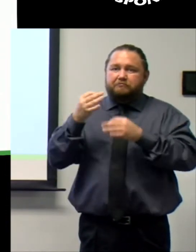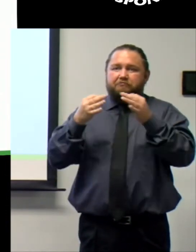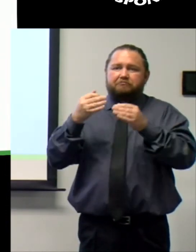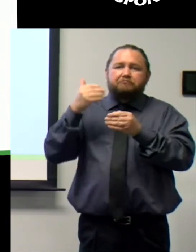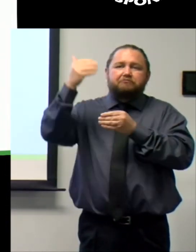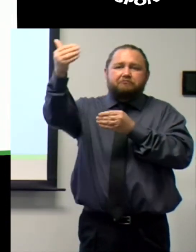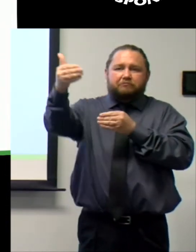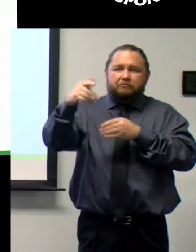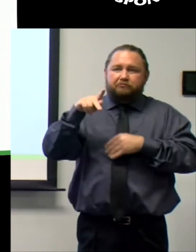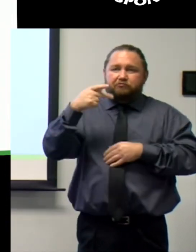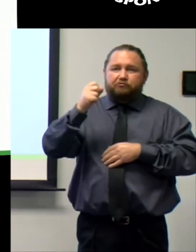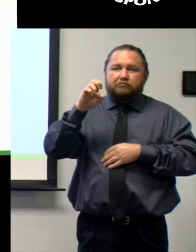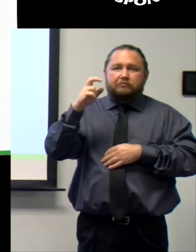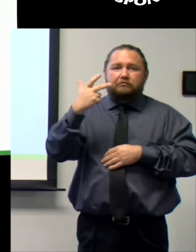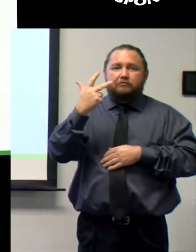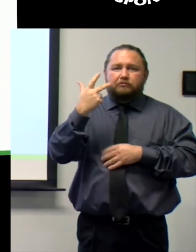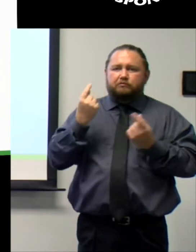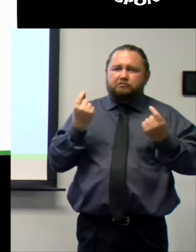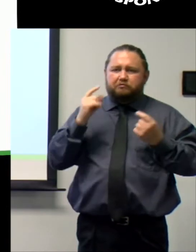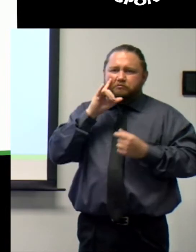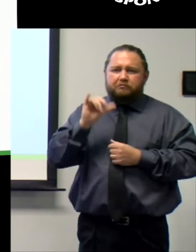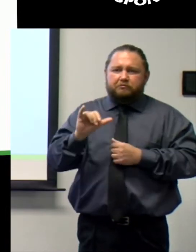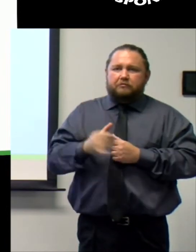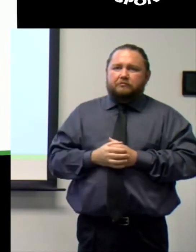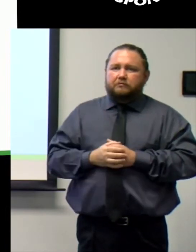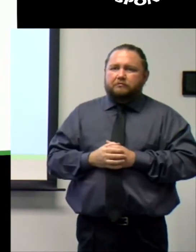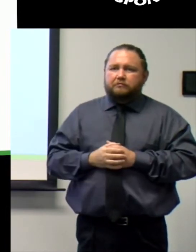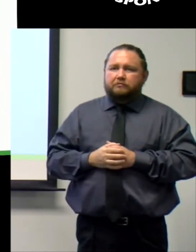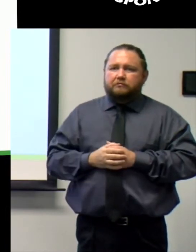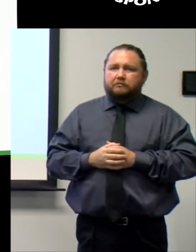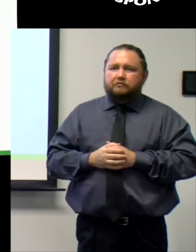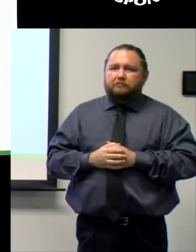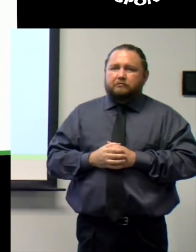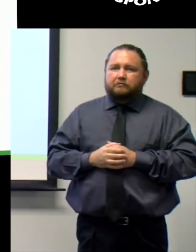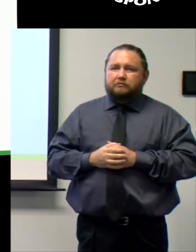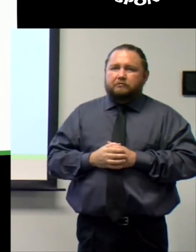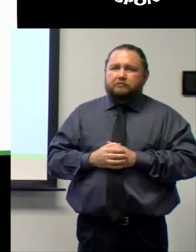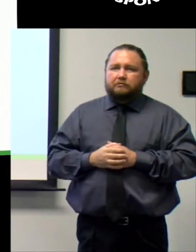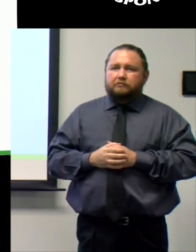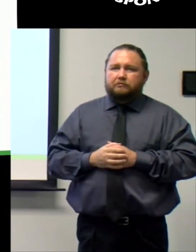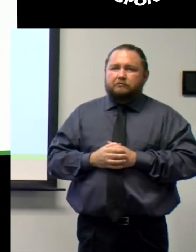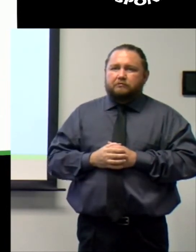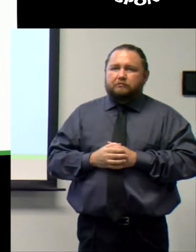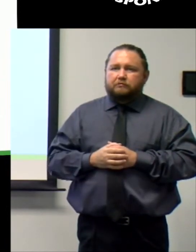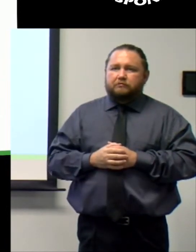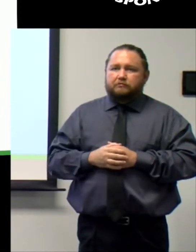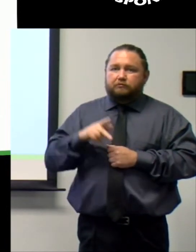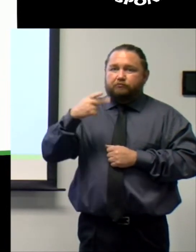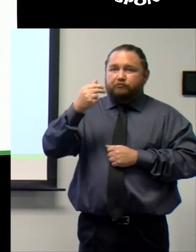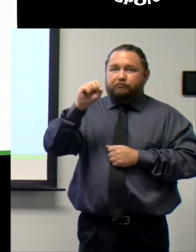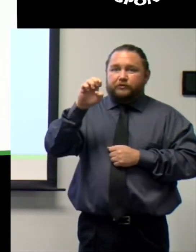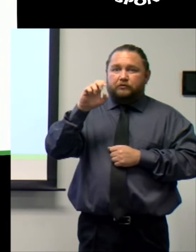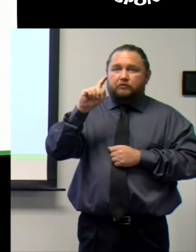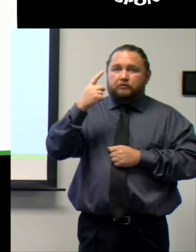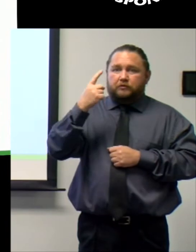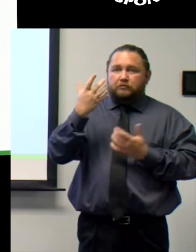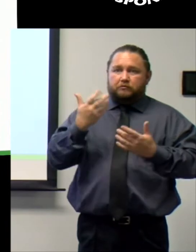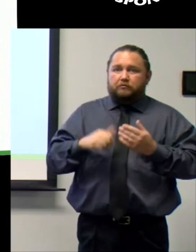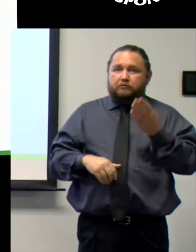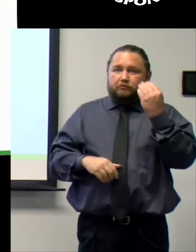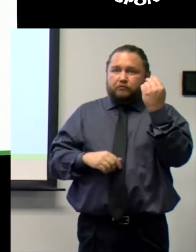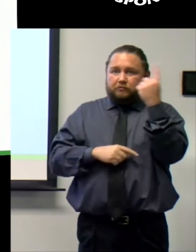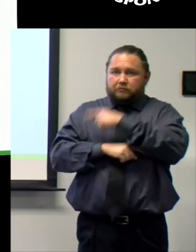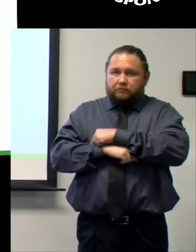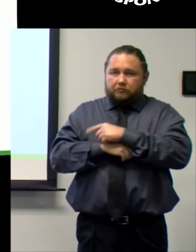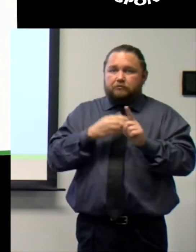are met. So for a third time, for a series of 14 more days, we reach a downward trend in the terms of the